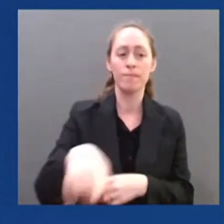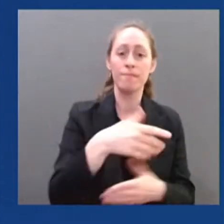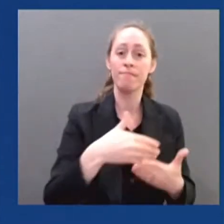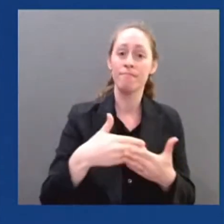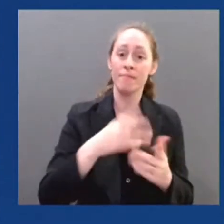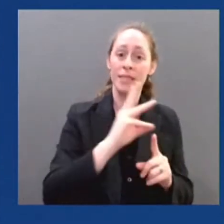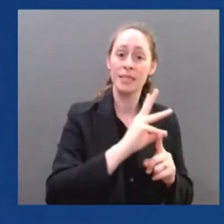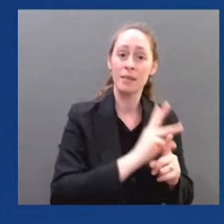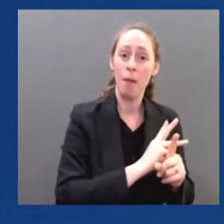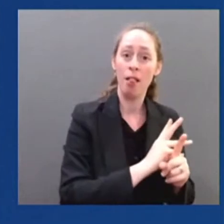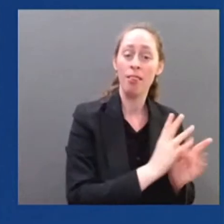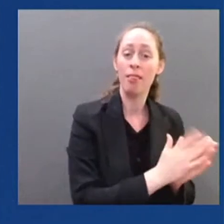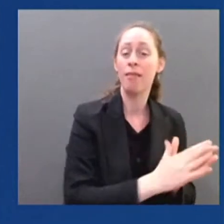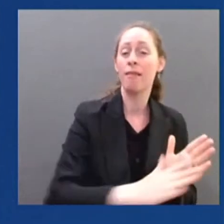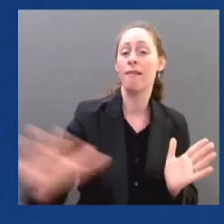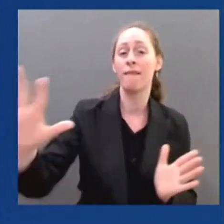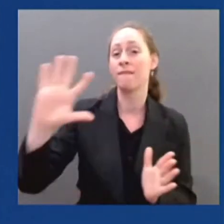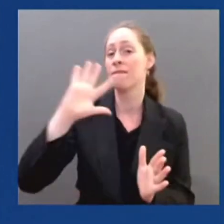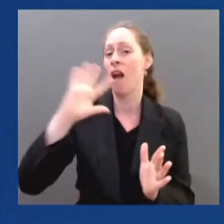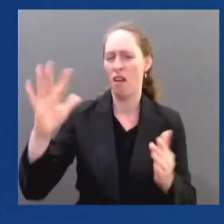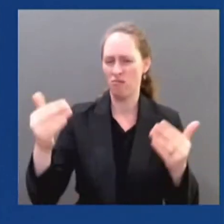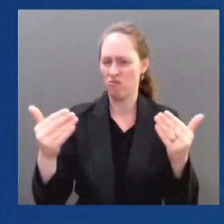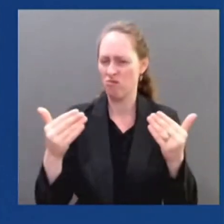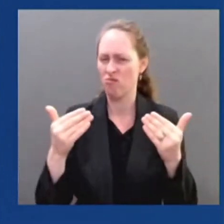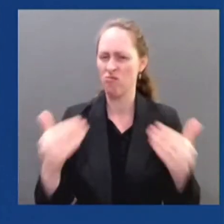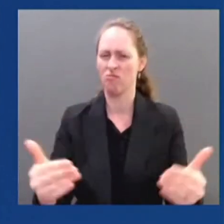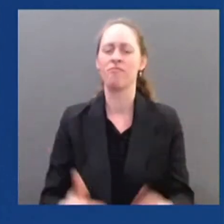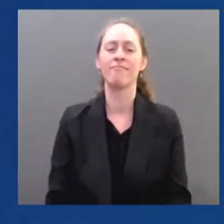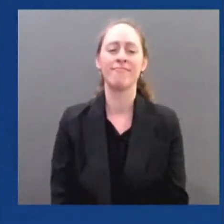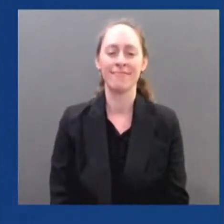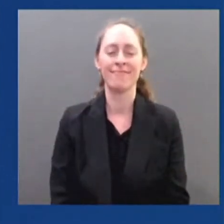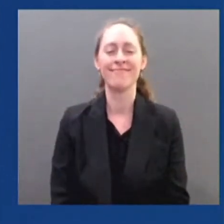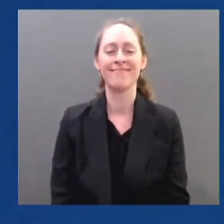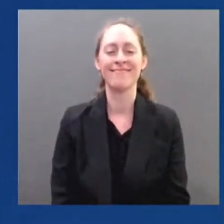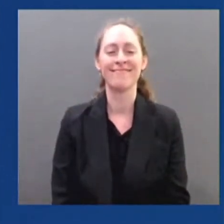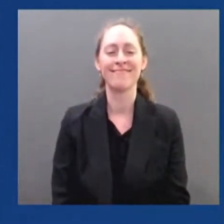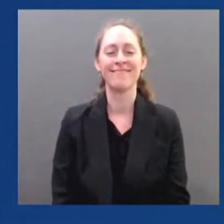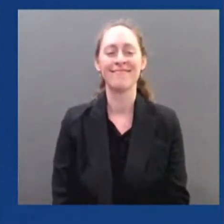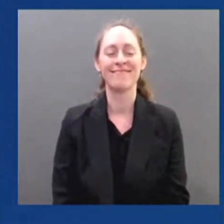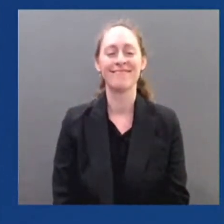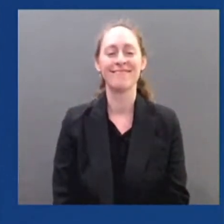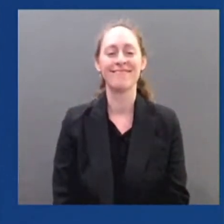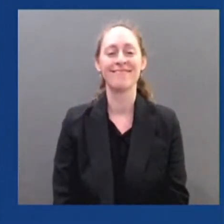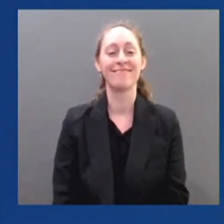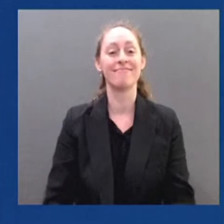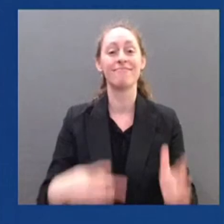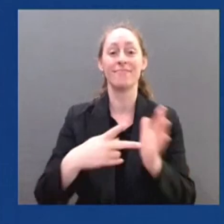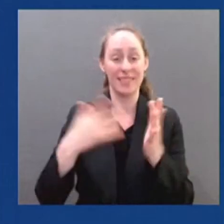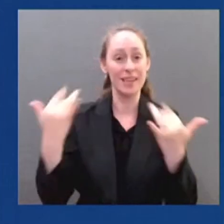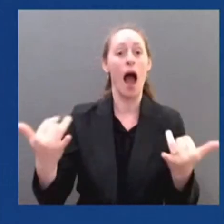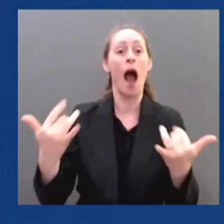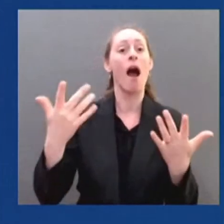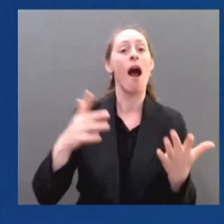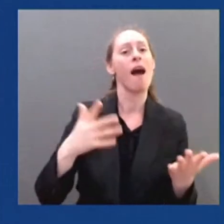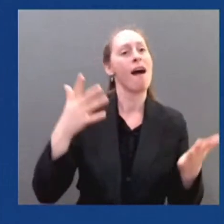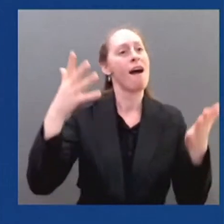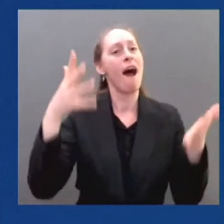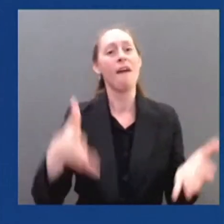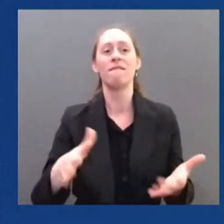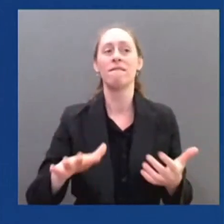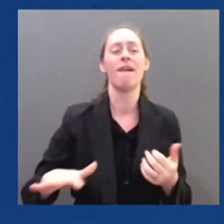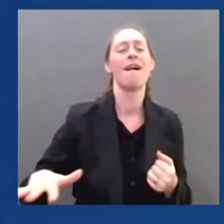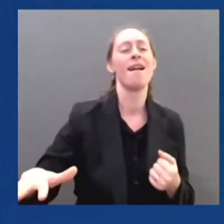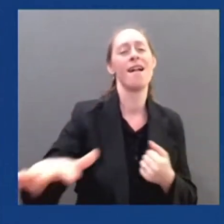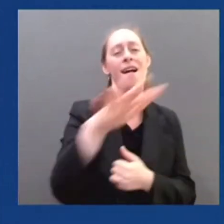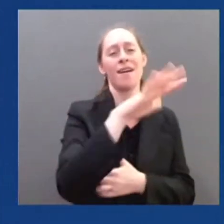This makes nearly 20 million additional children eligible for vaccines. I know there's been a great deal of anticipation for